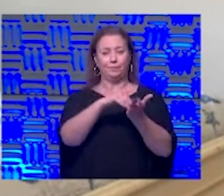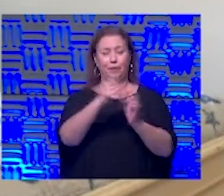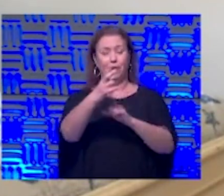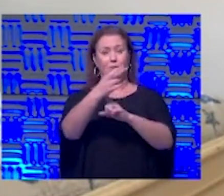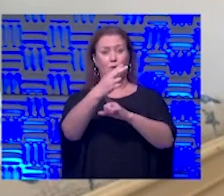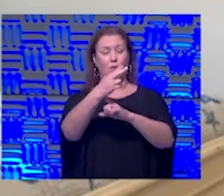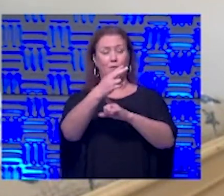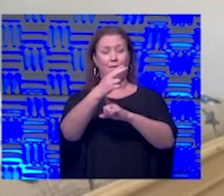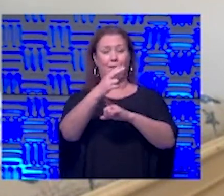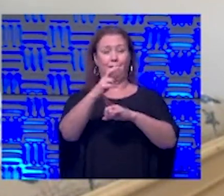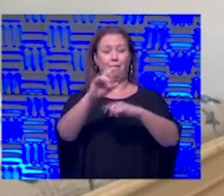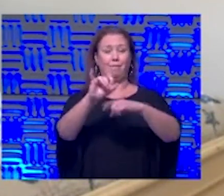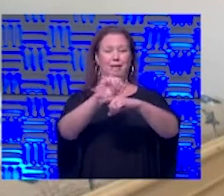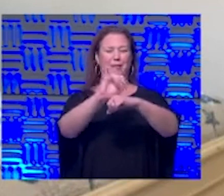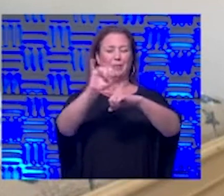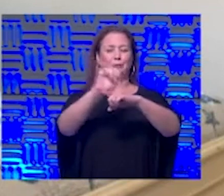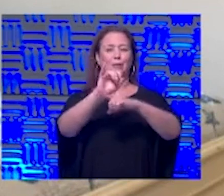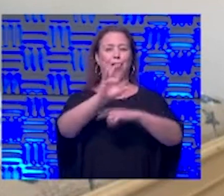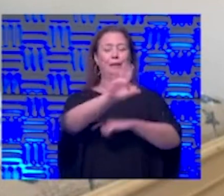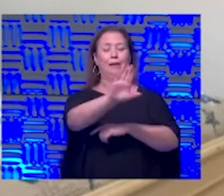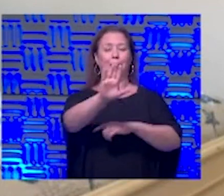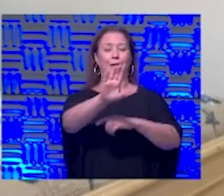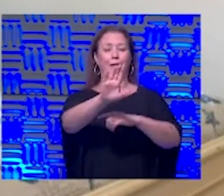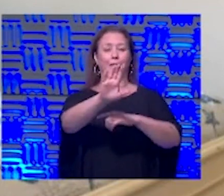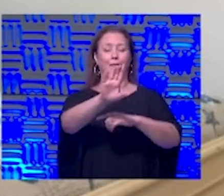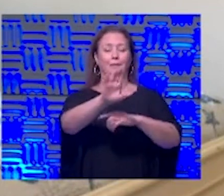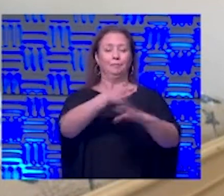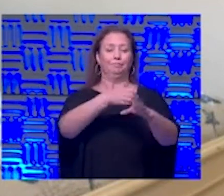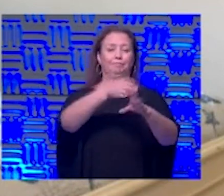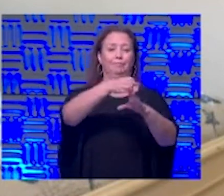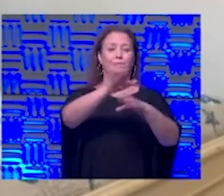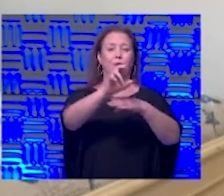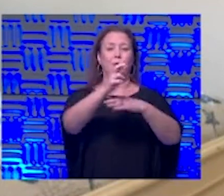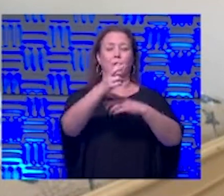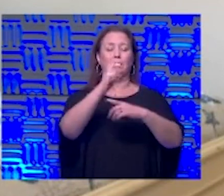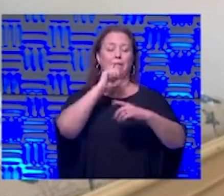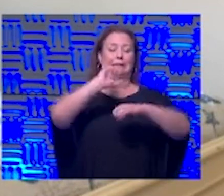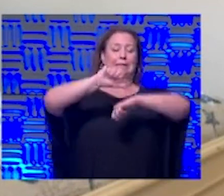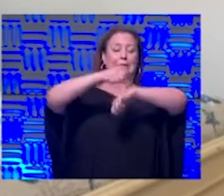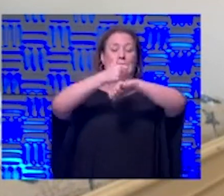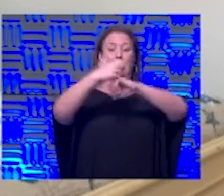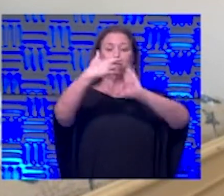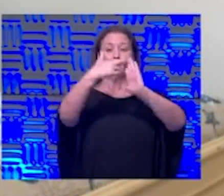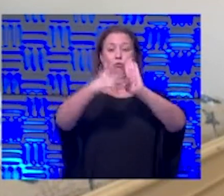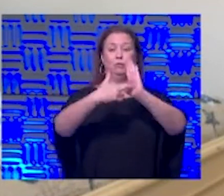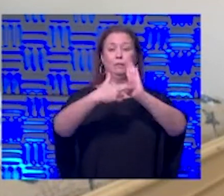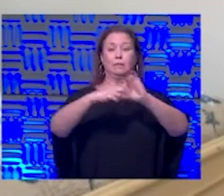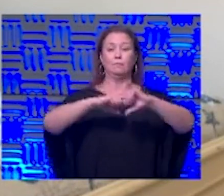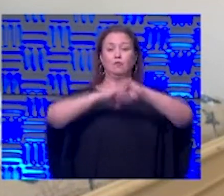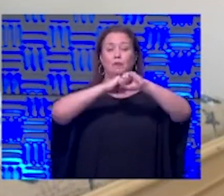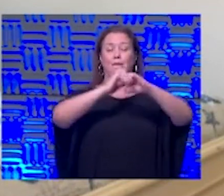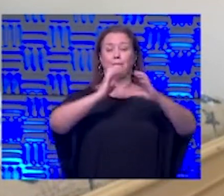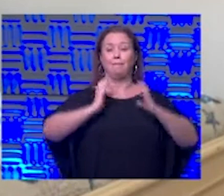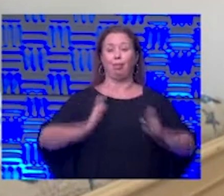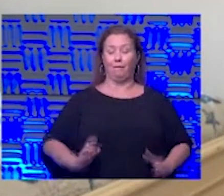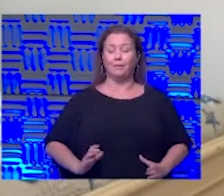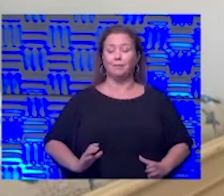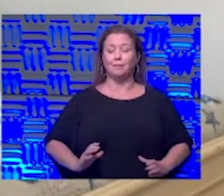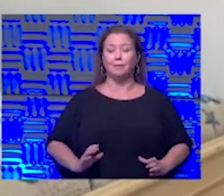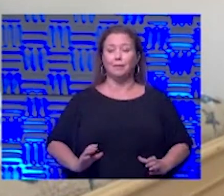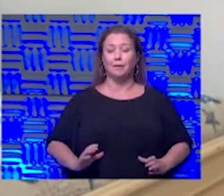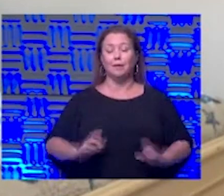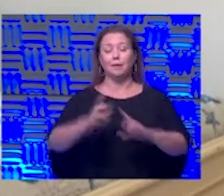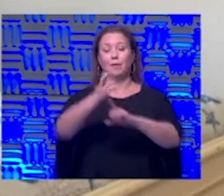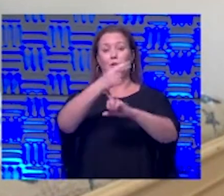hotel industry has put in a lot of measures to help protect its clients, has